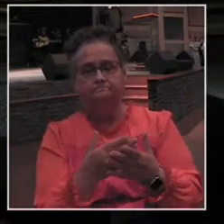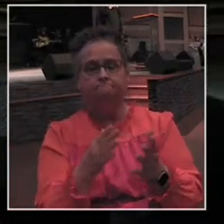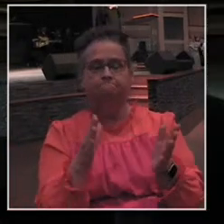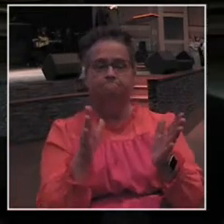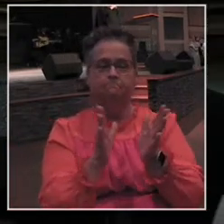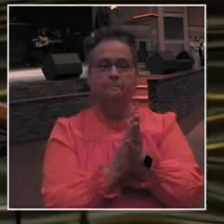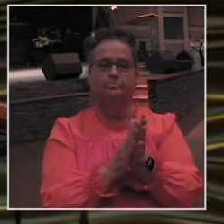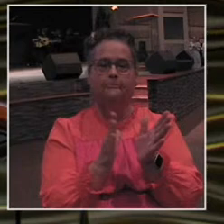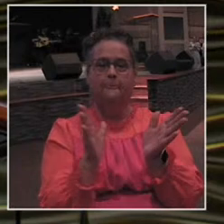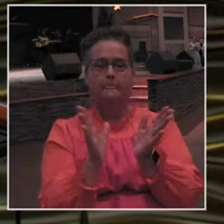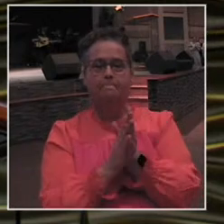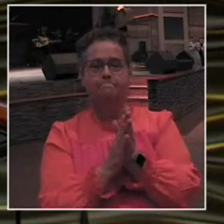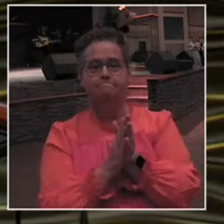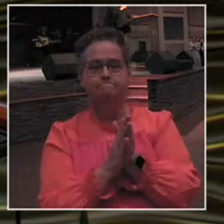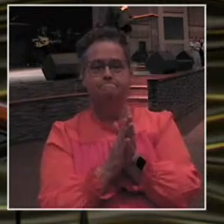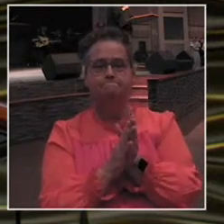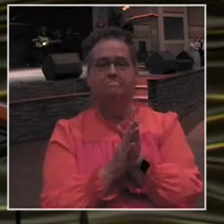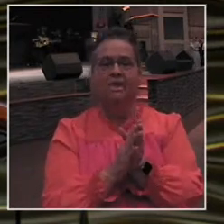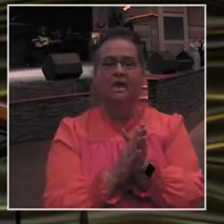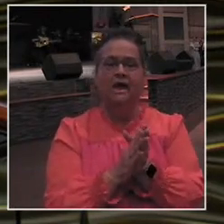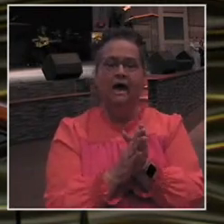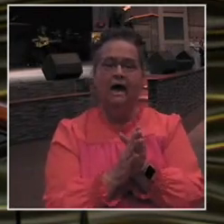Above. Thank you, Jesus. Thank you, Jesus.